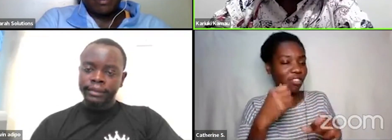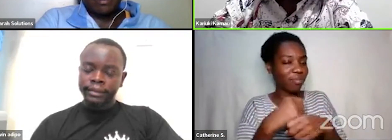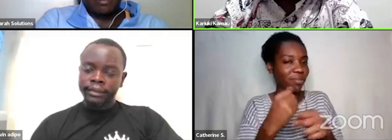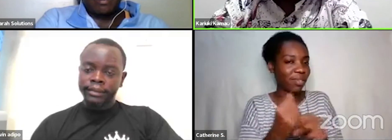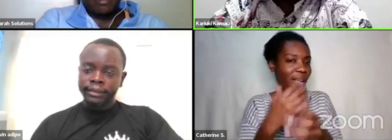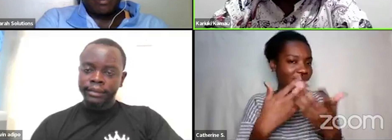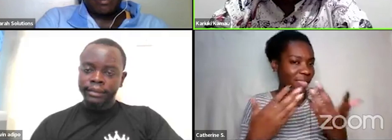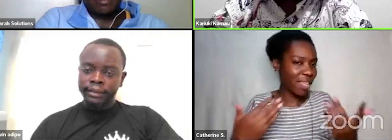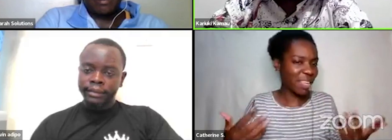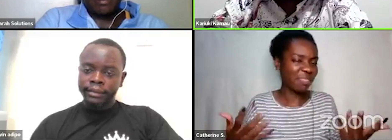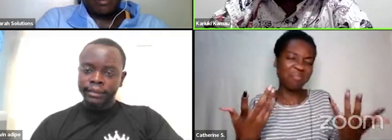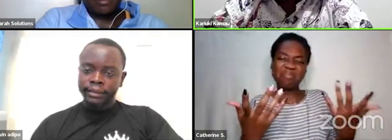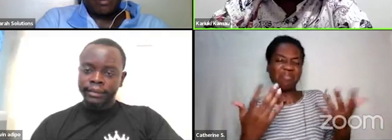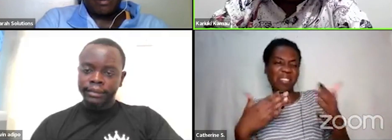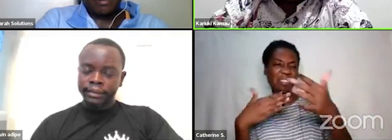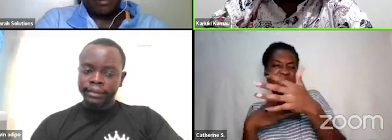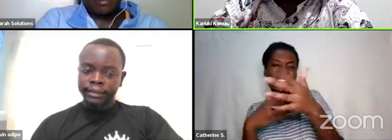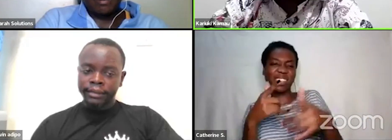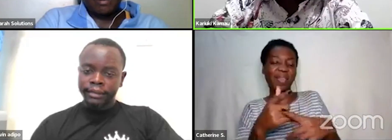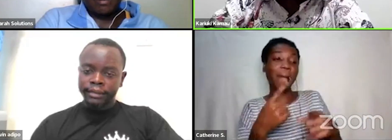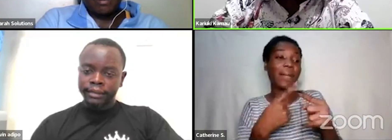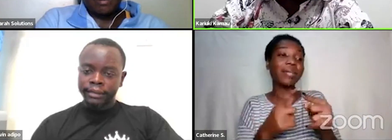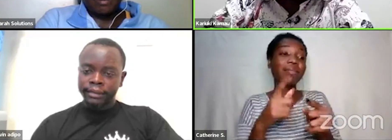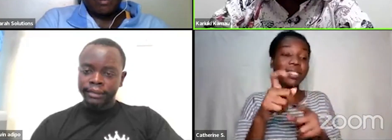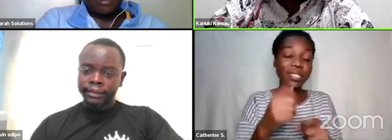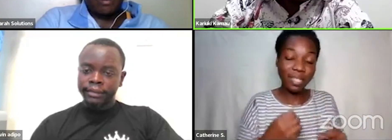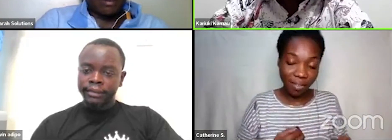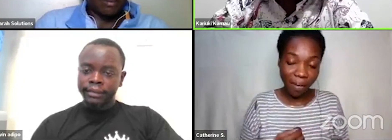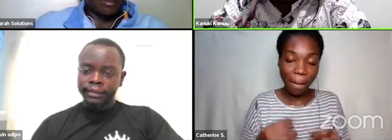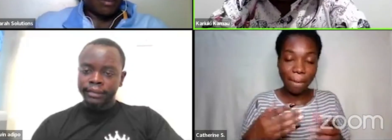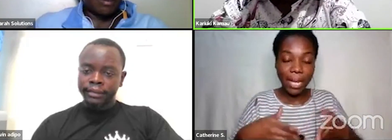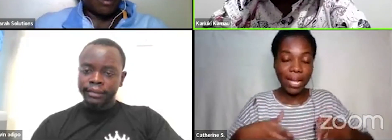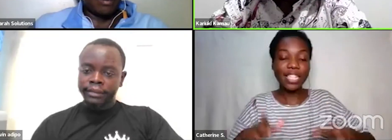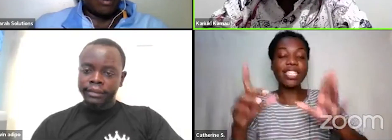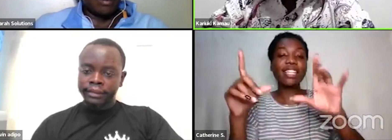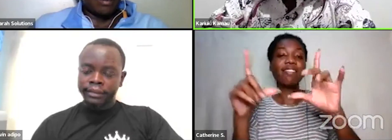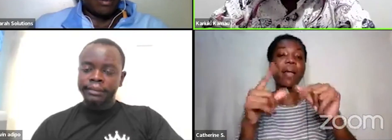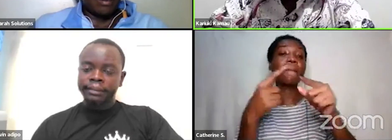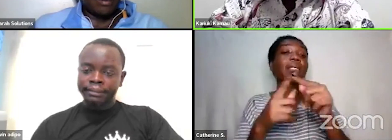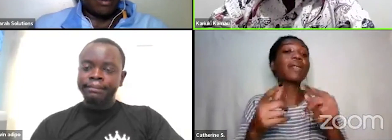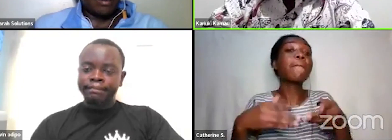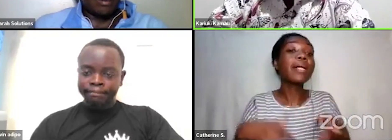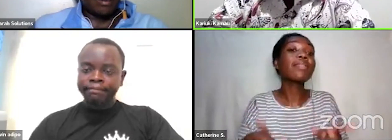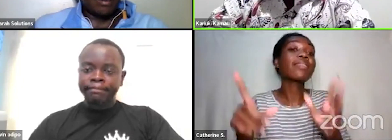There is no child who comes with a birth certificate. Birth certificate comes later.